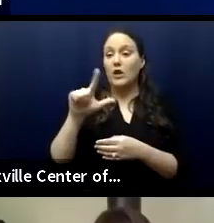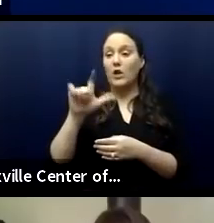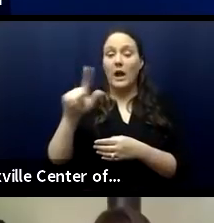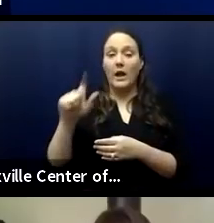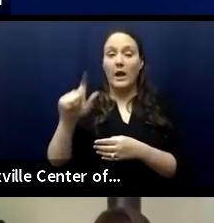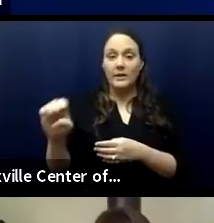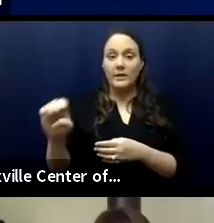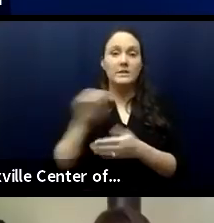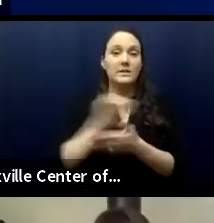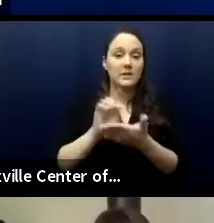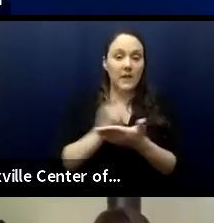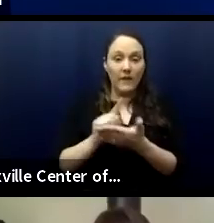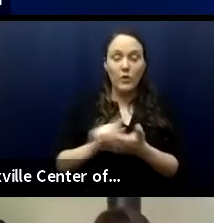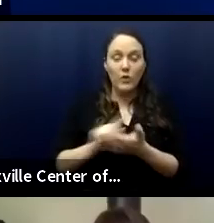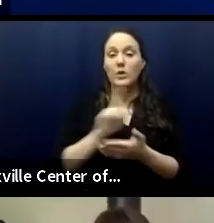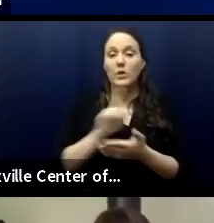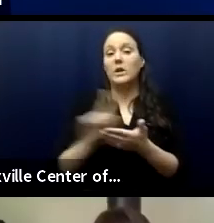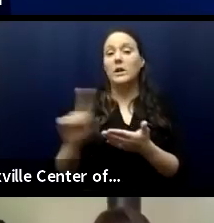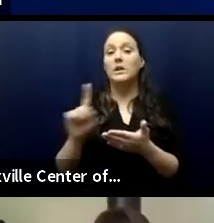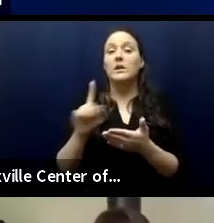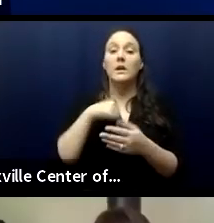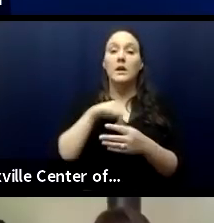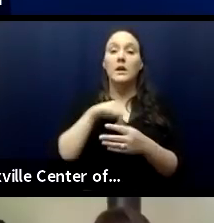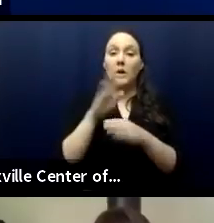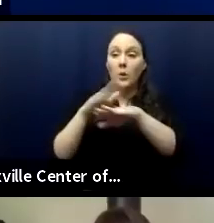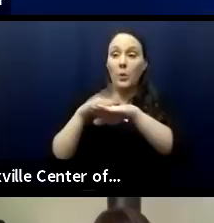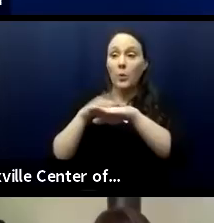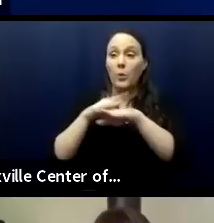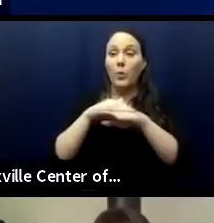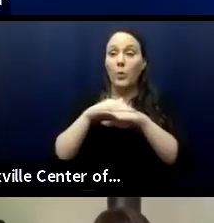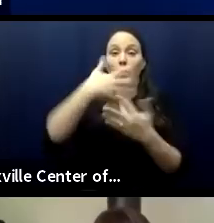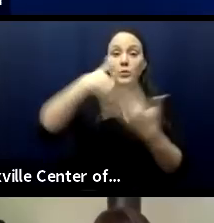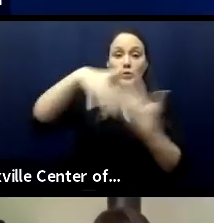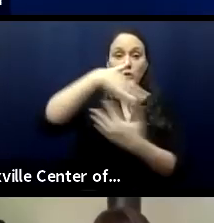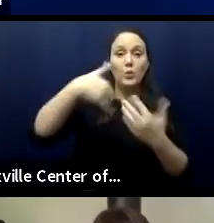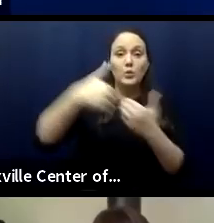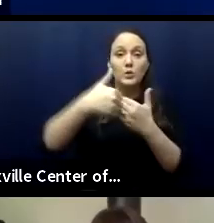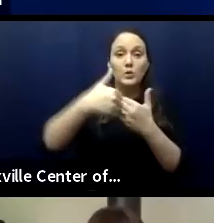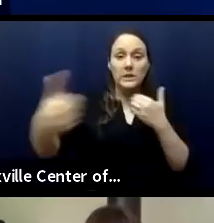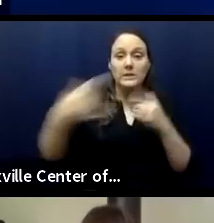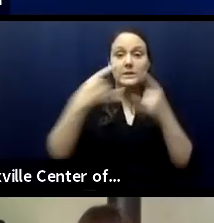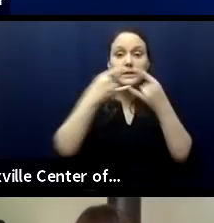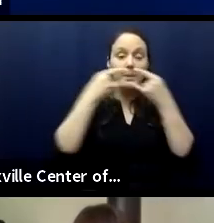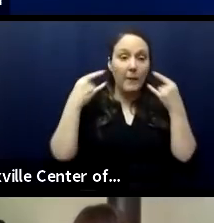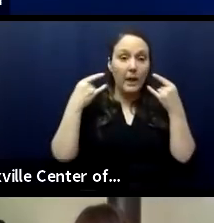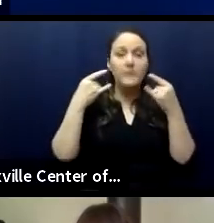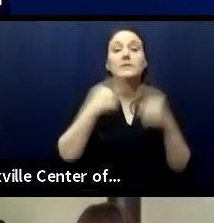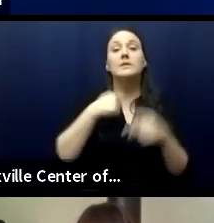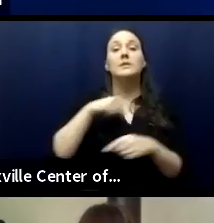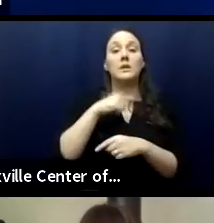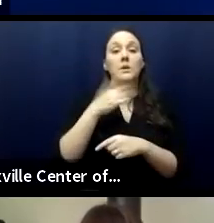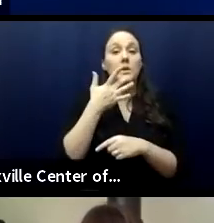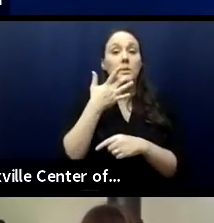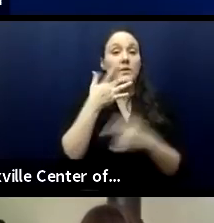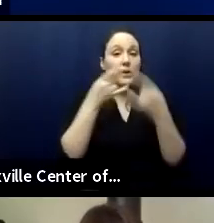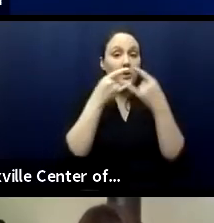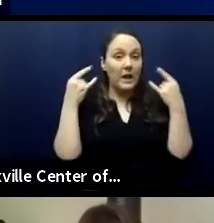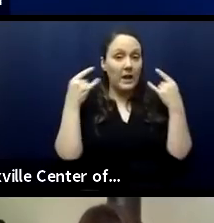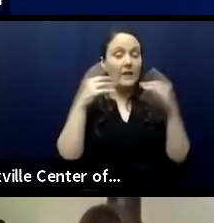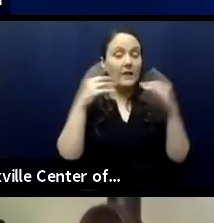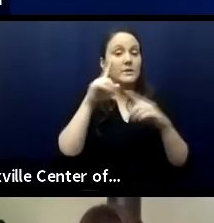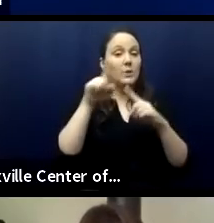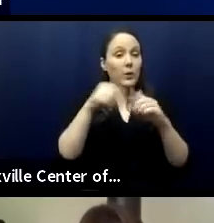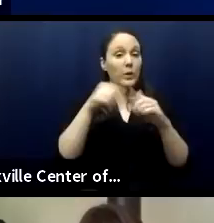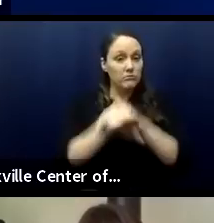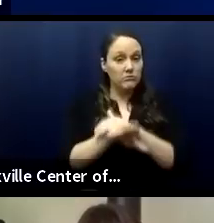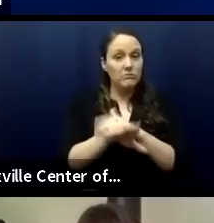our patrons with signage and such importance of social distancing and mask. We've required mask upon entrance and any